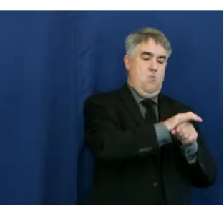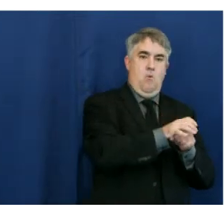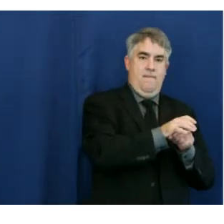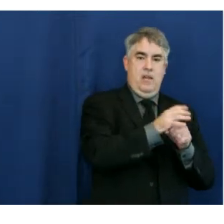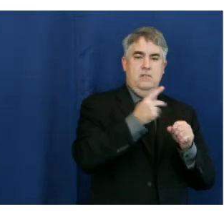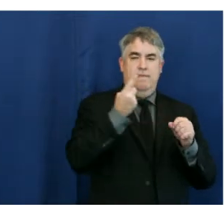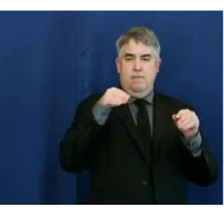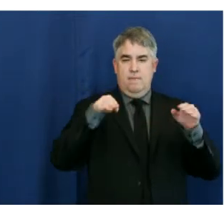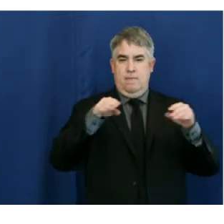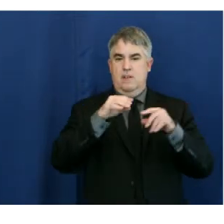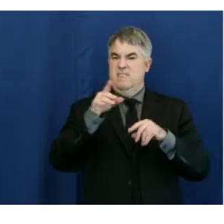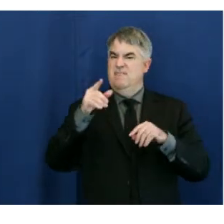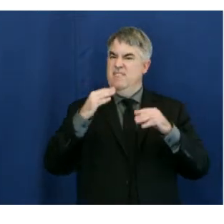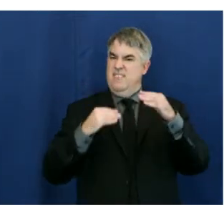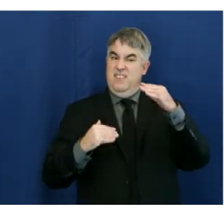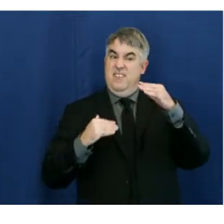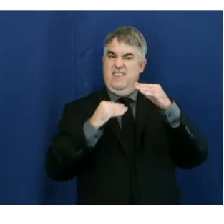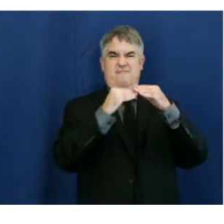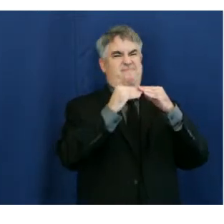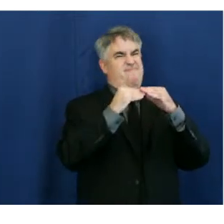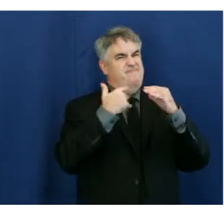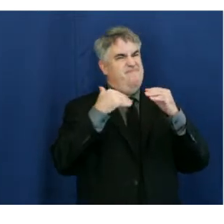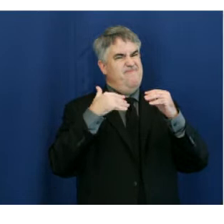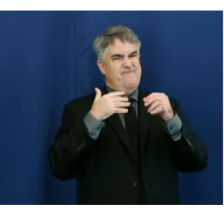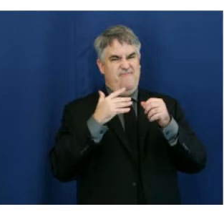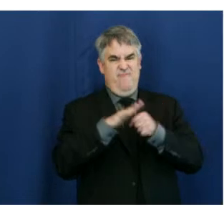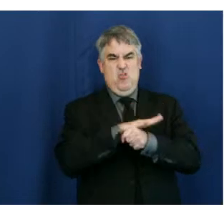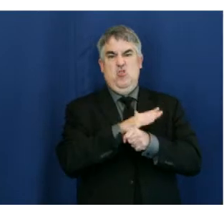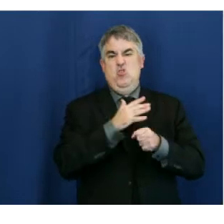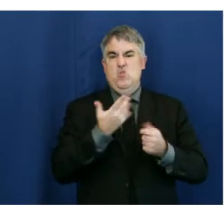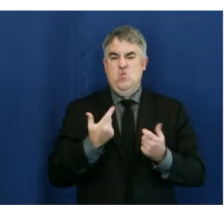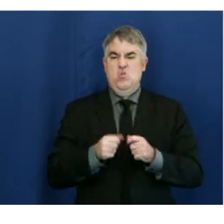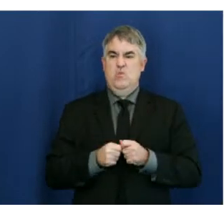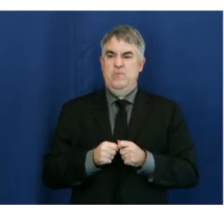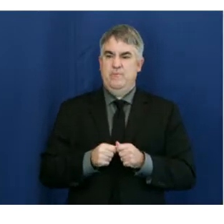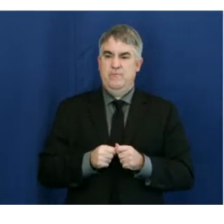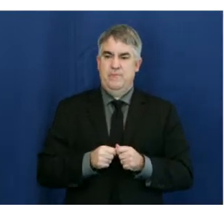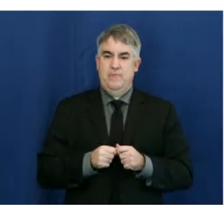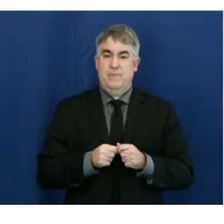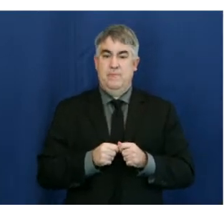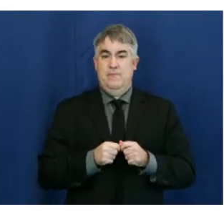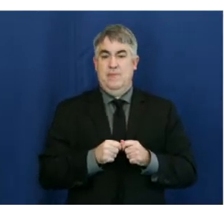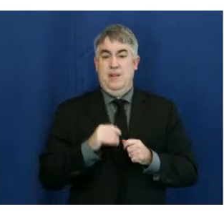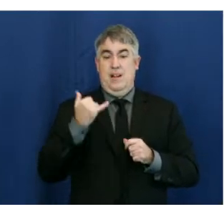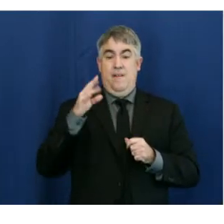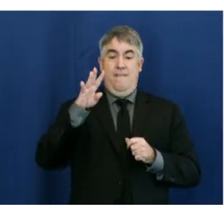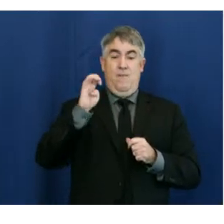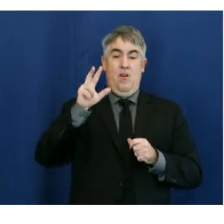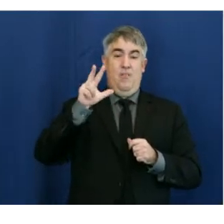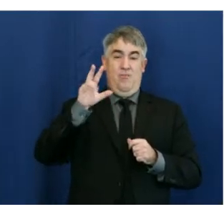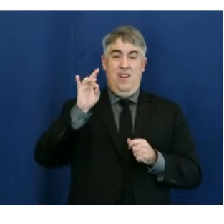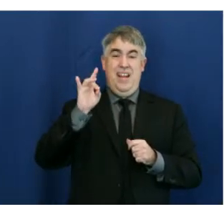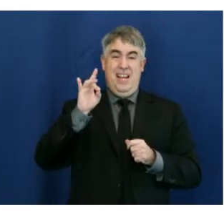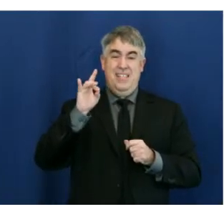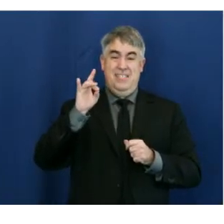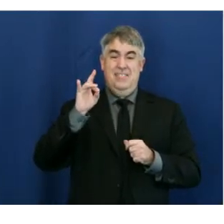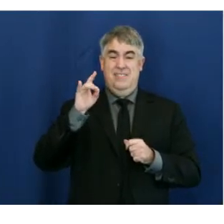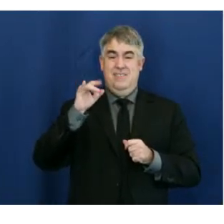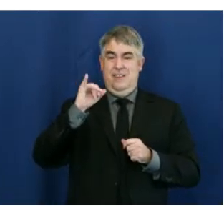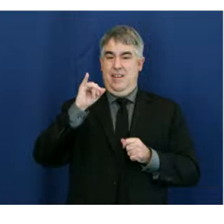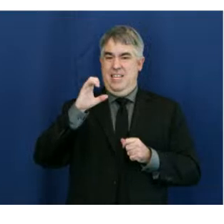capacity. Again, the COVID-related ICU census popping up to 438. This is a high